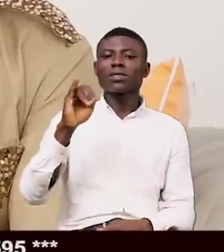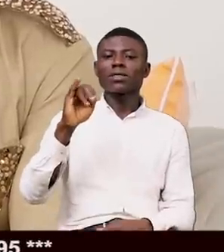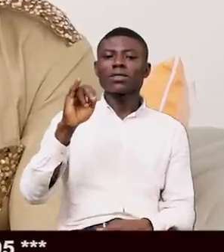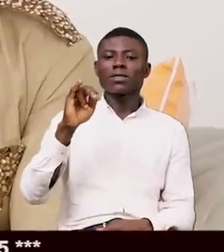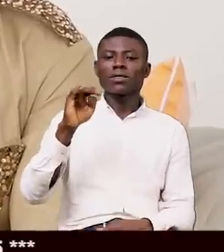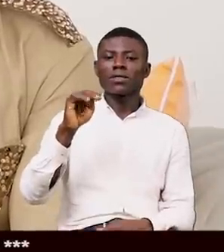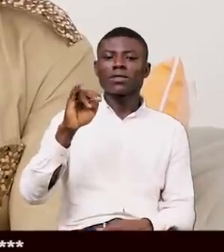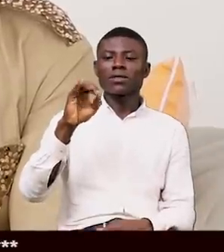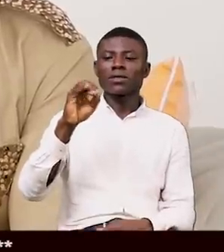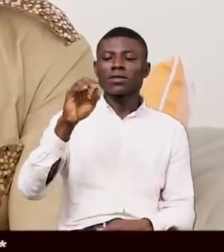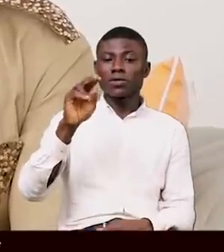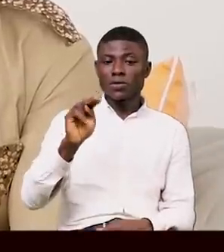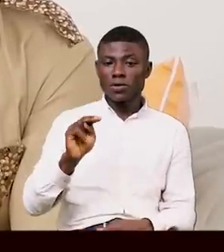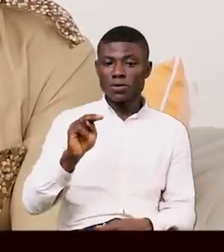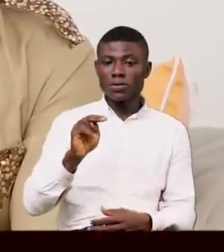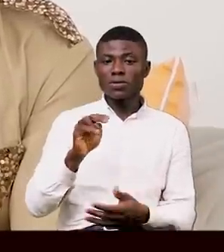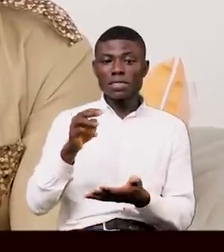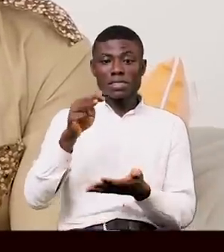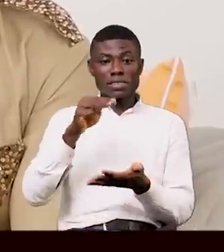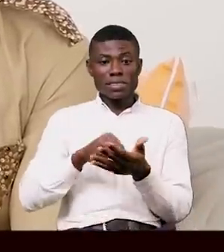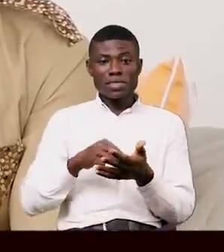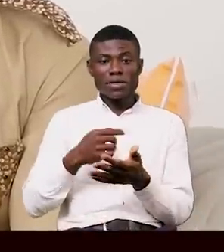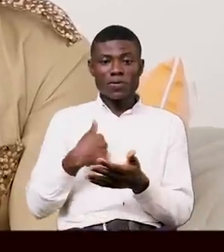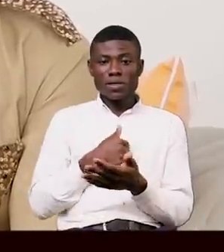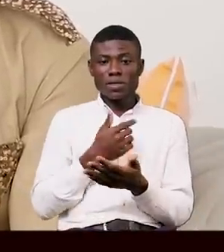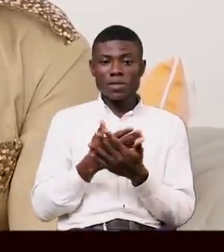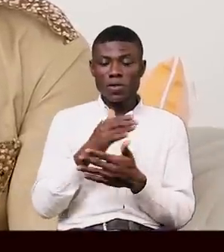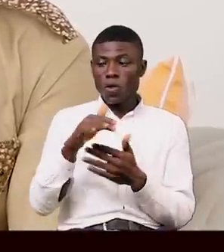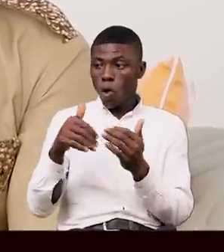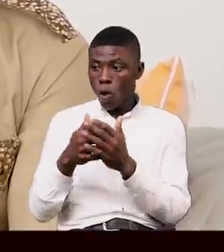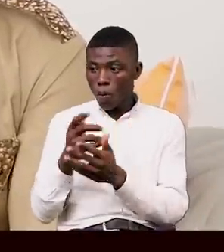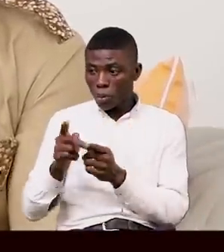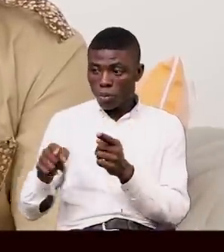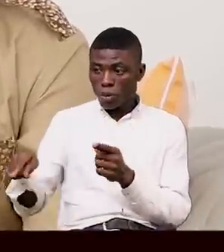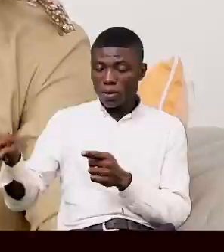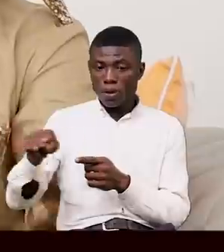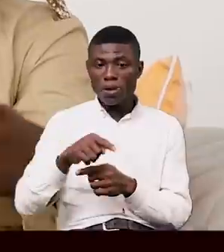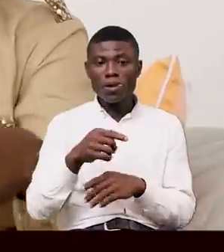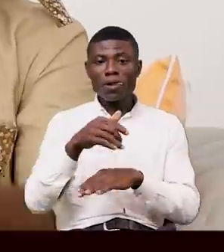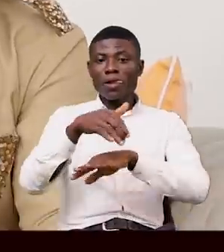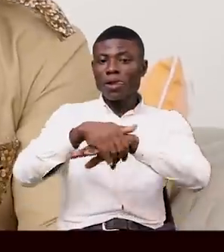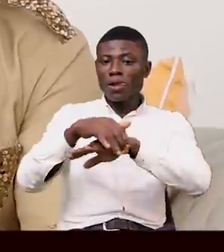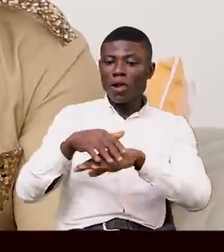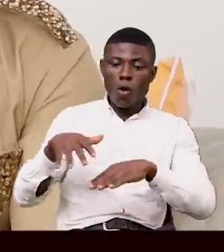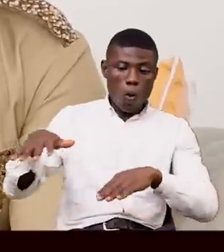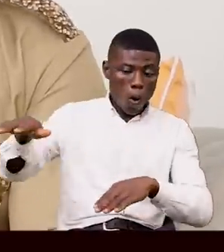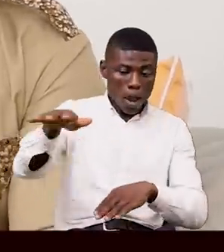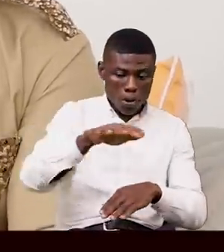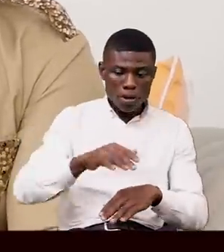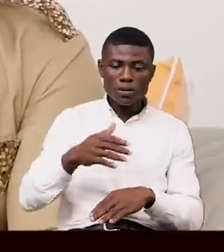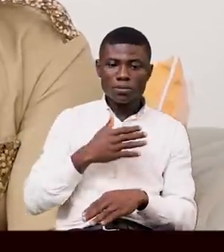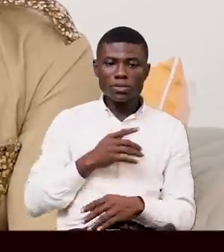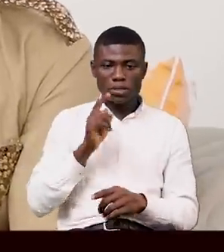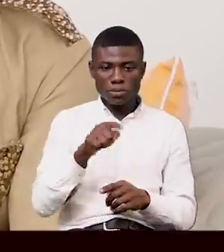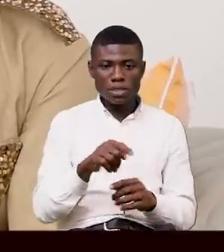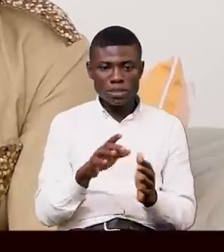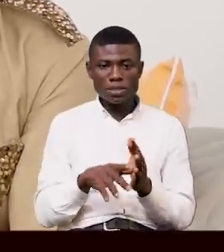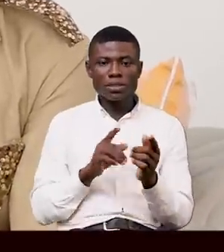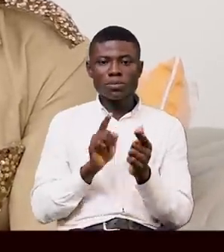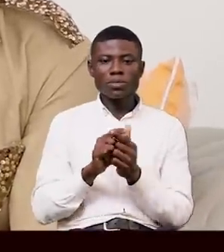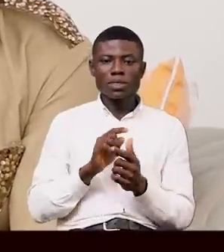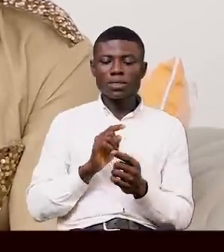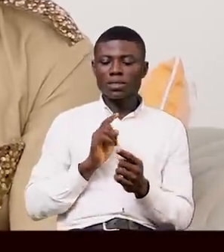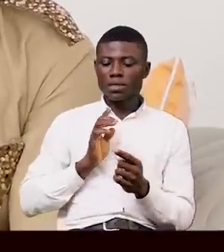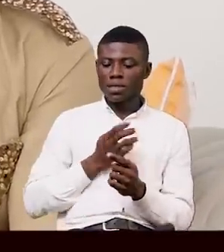July okay ha nti ye sere se omo landing nyina mpote mu ho nyina no omo nhia